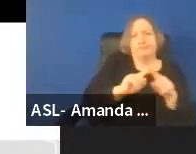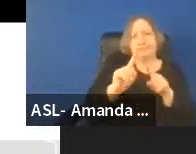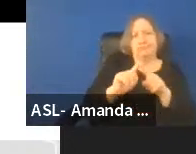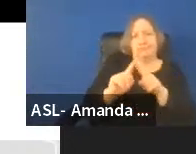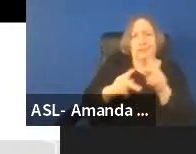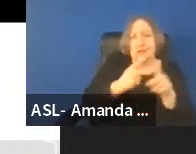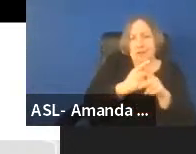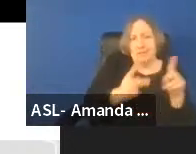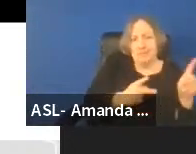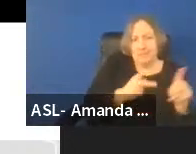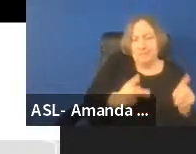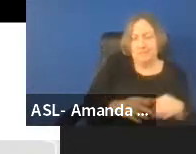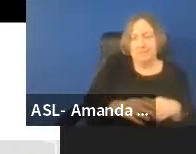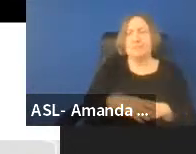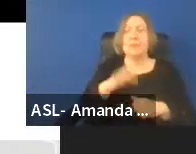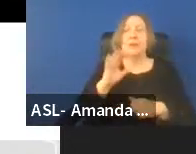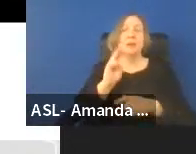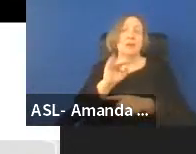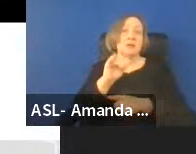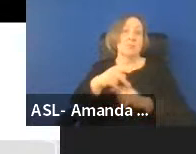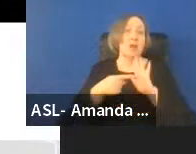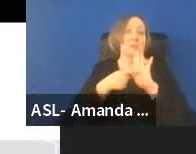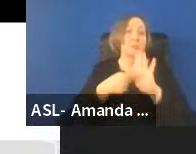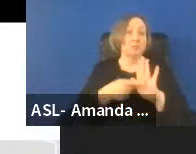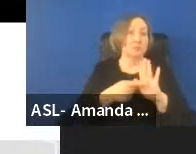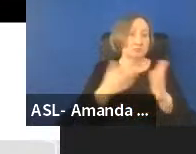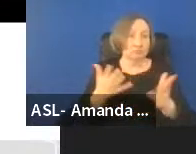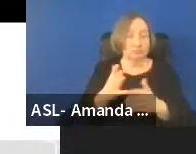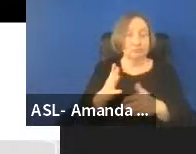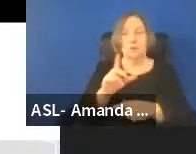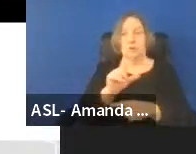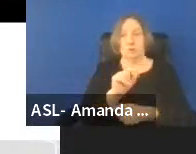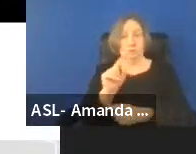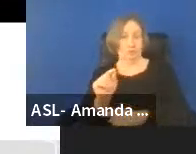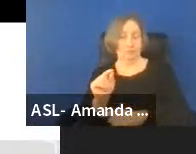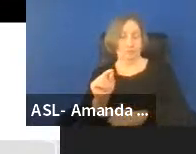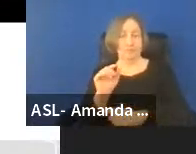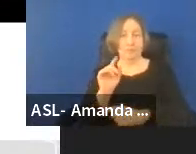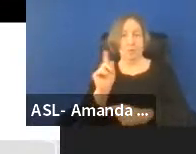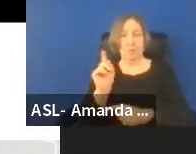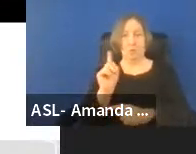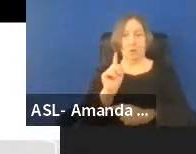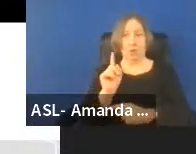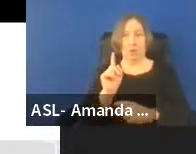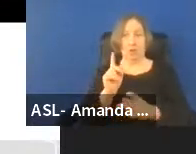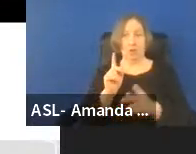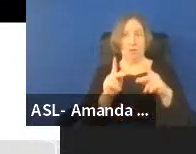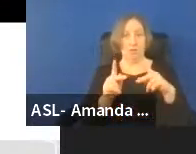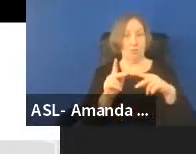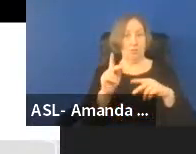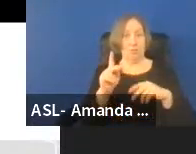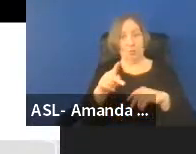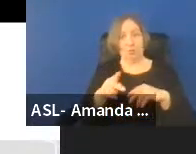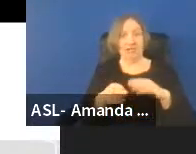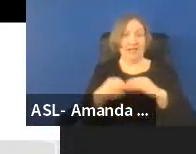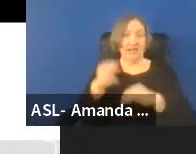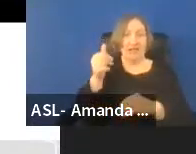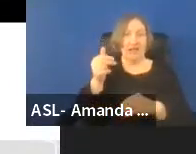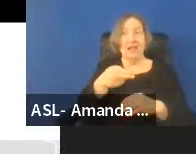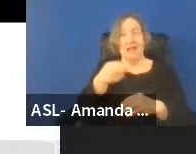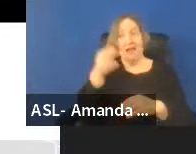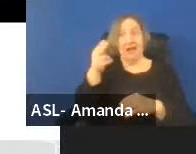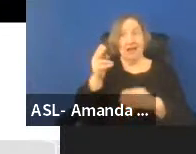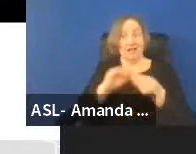This map shows us that in 2020, the areas in Portland where the highest number of